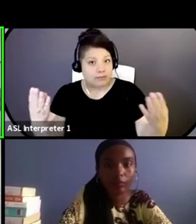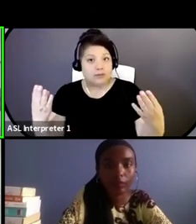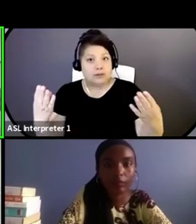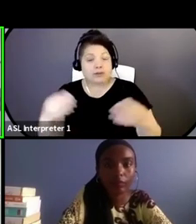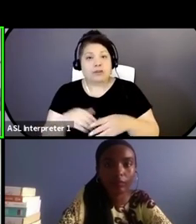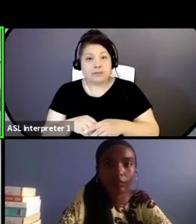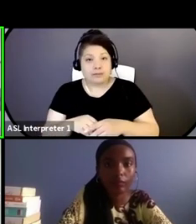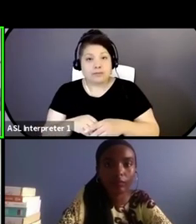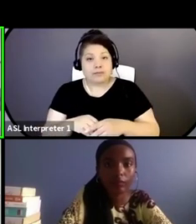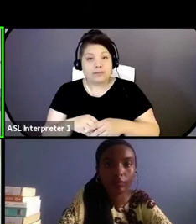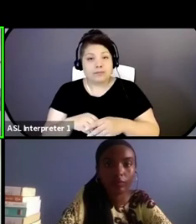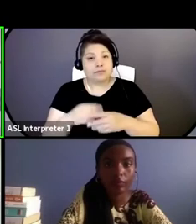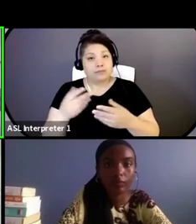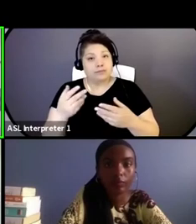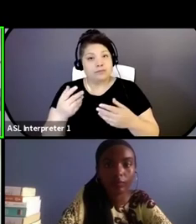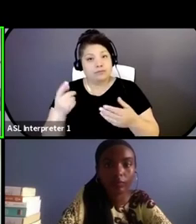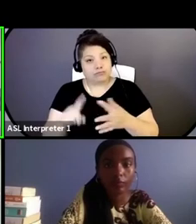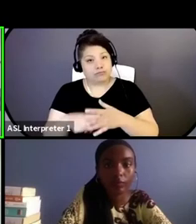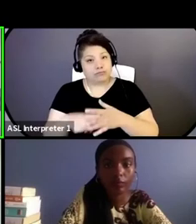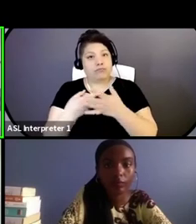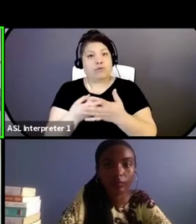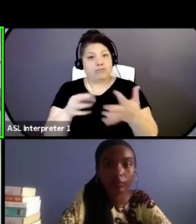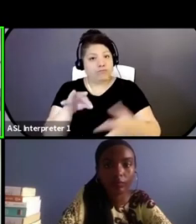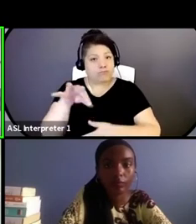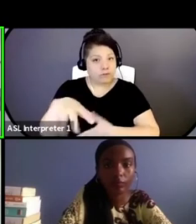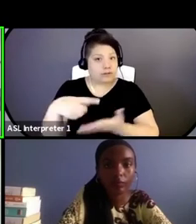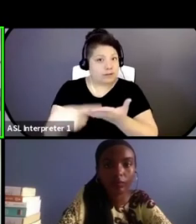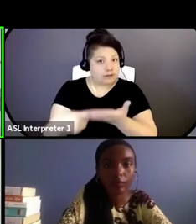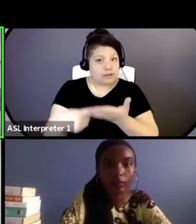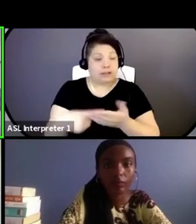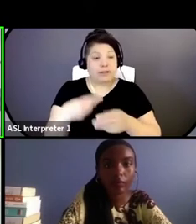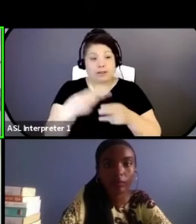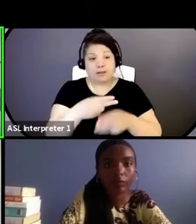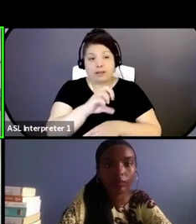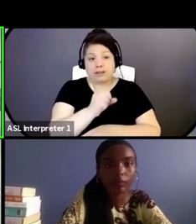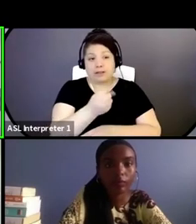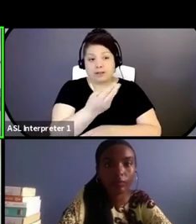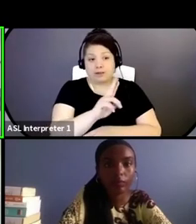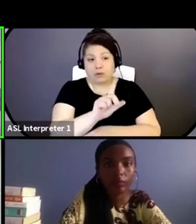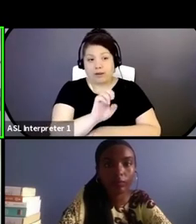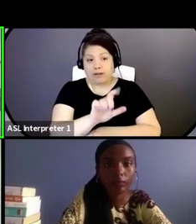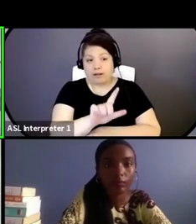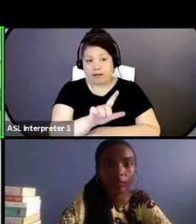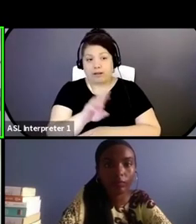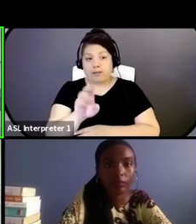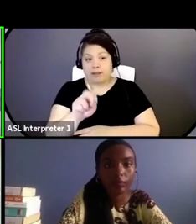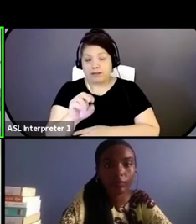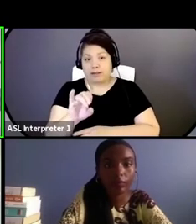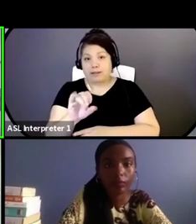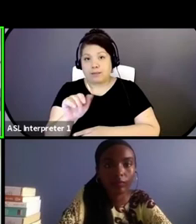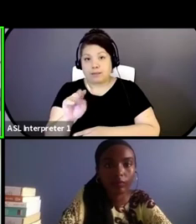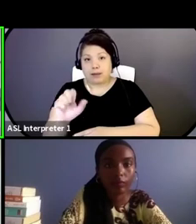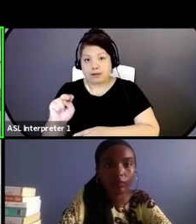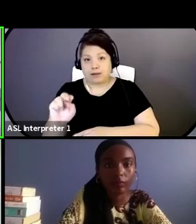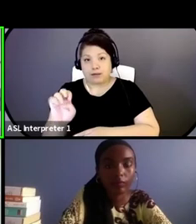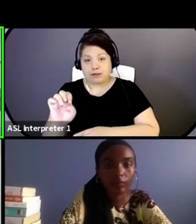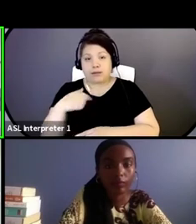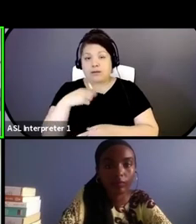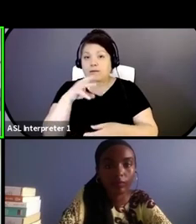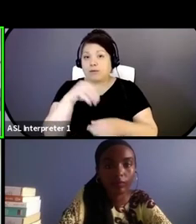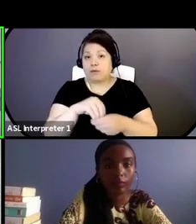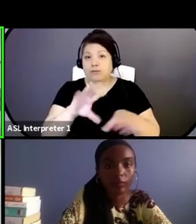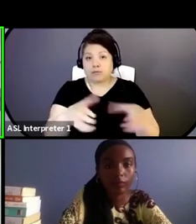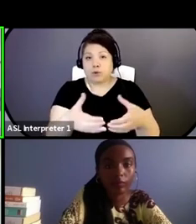grounding us to start this conversation. My name is Souheil Benslimane, and I'm a member of the Criminalization